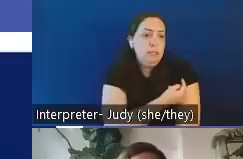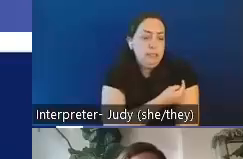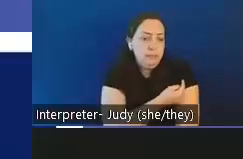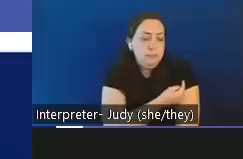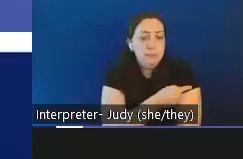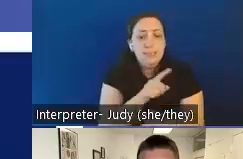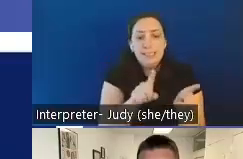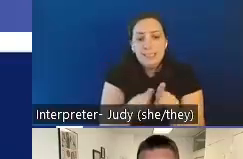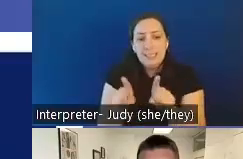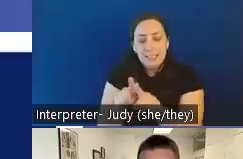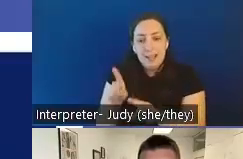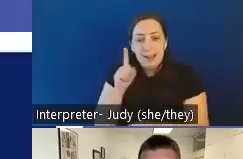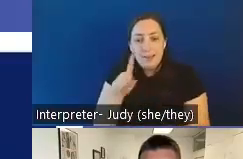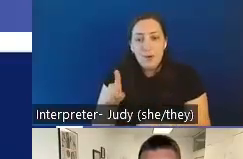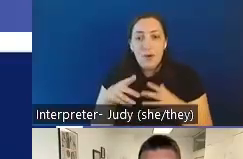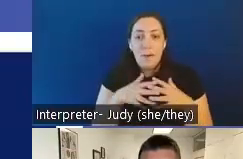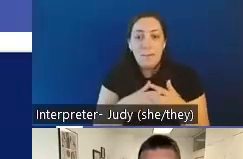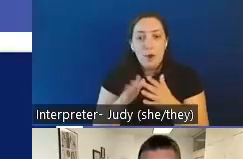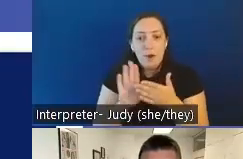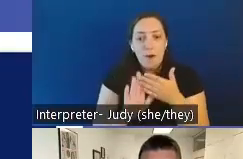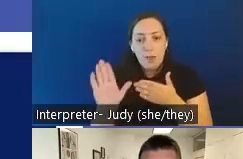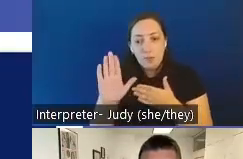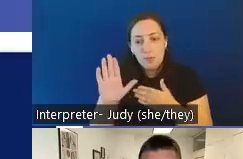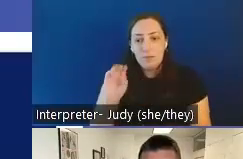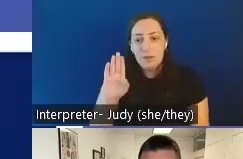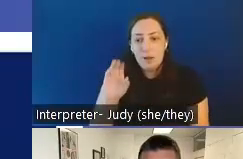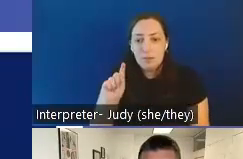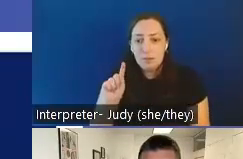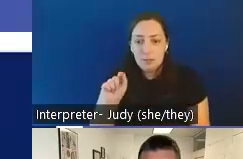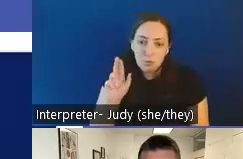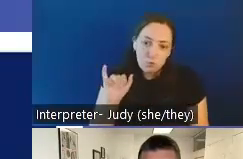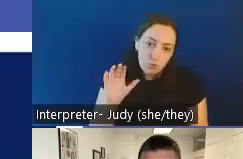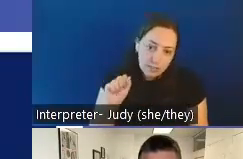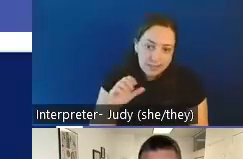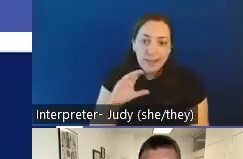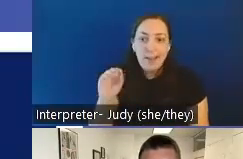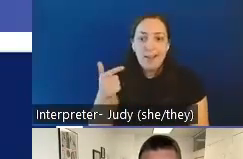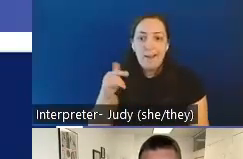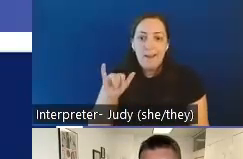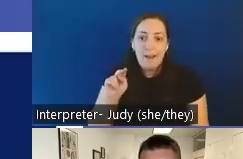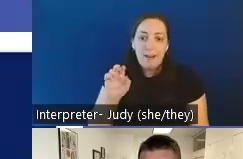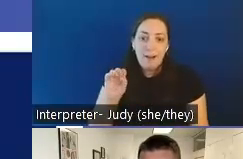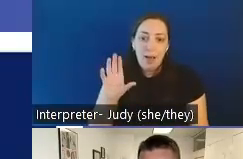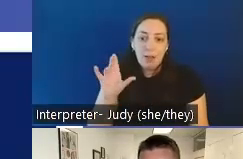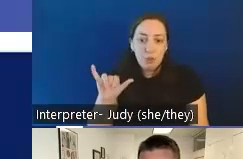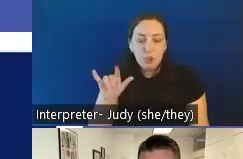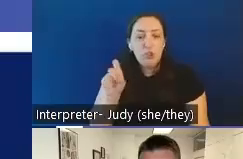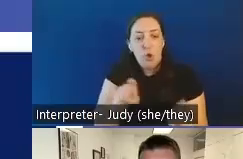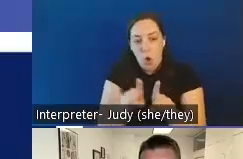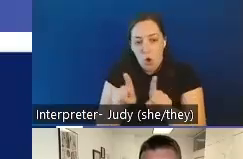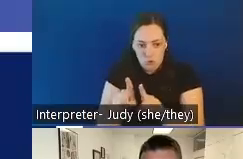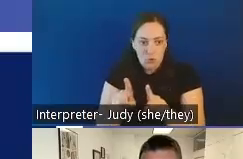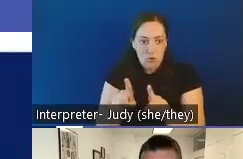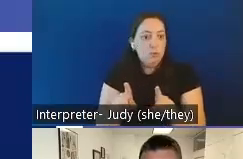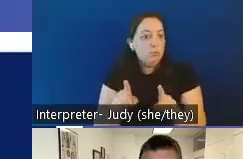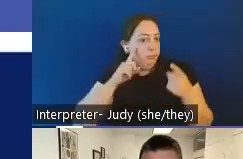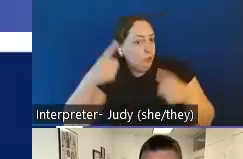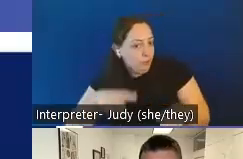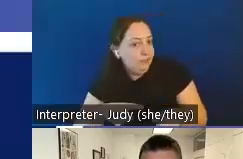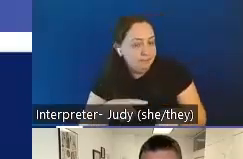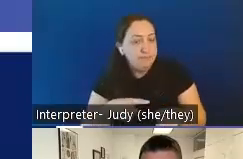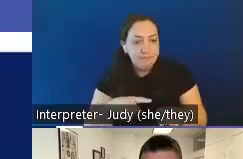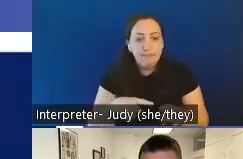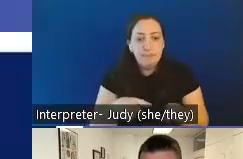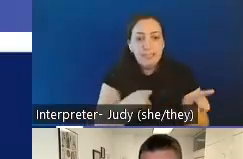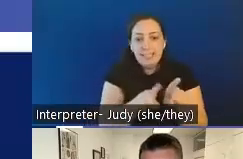of Obstetricians and Gynecologists have said everyone who is pregnant should get this updated flu vaccine this season. And then you can see the same thing